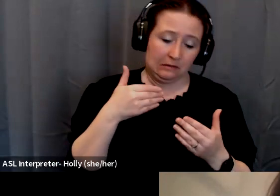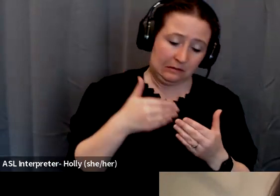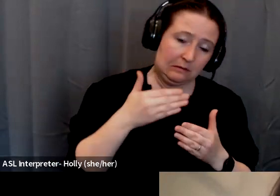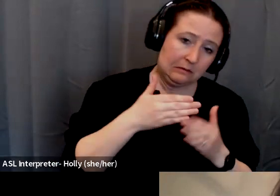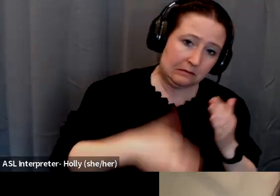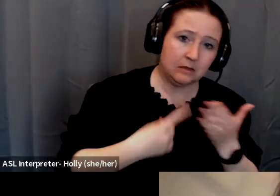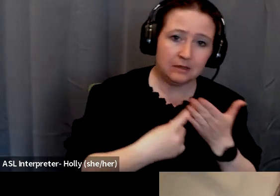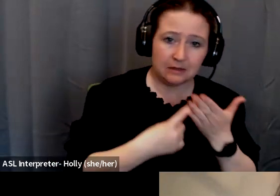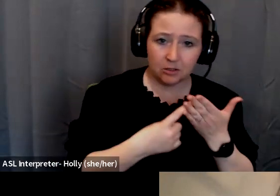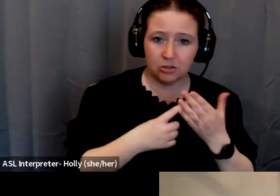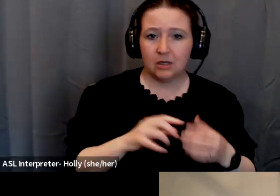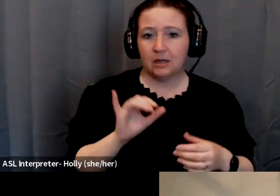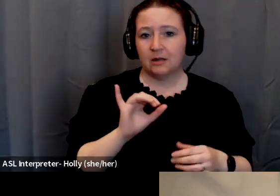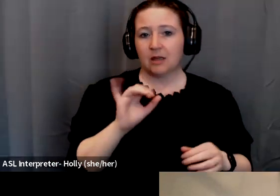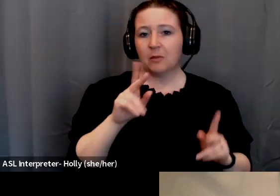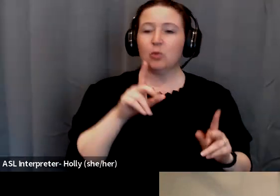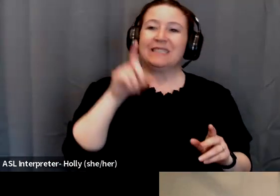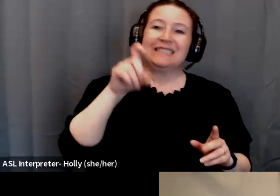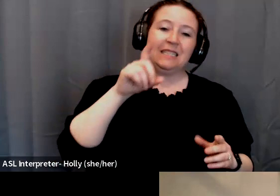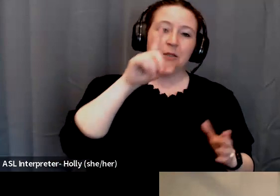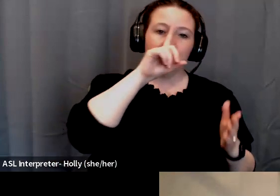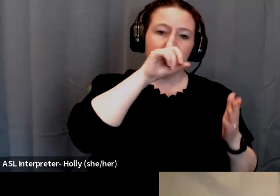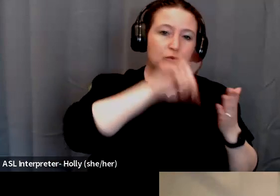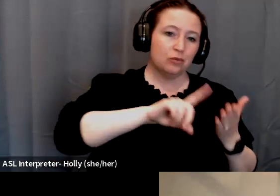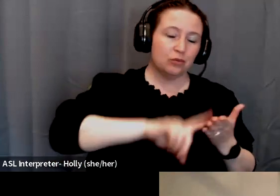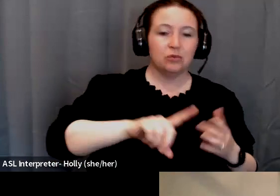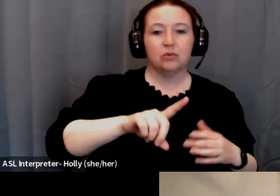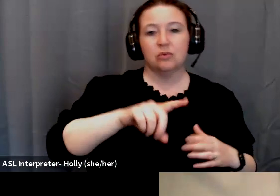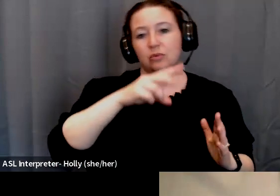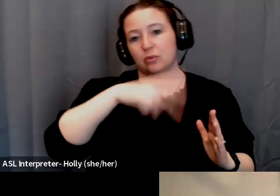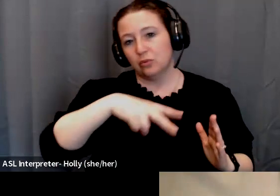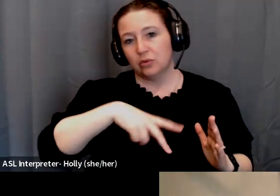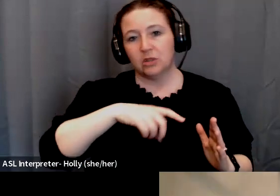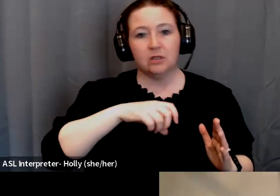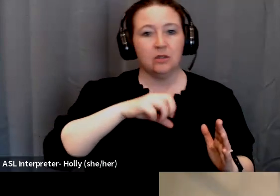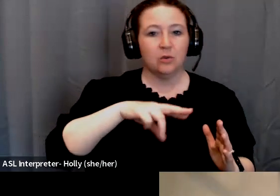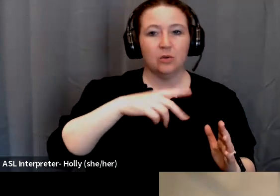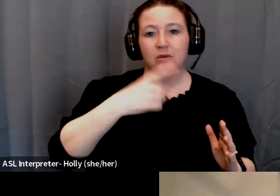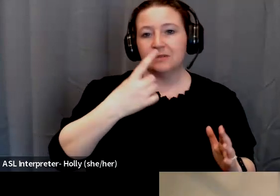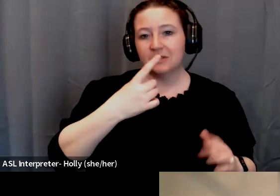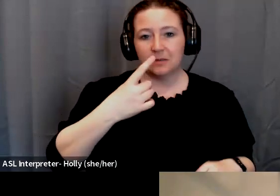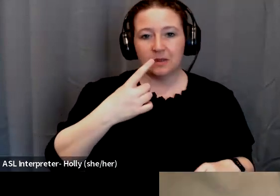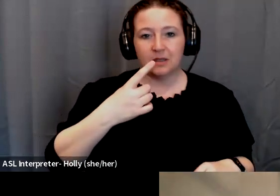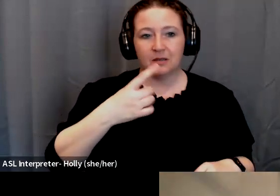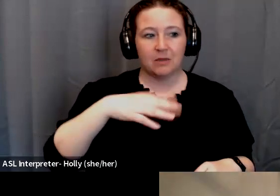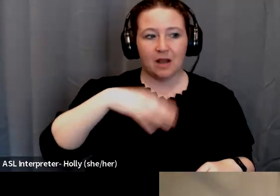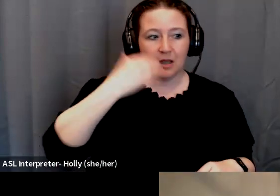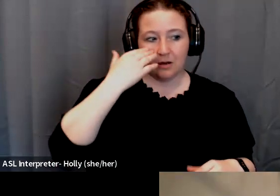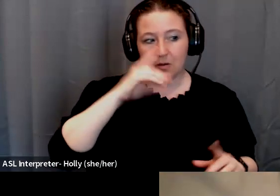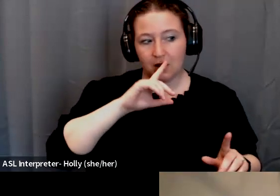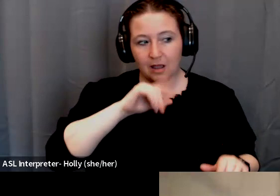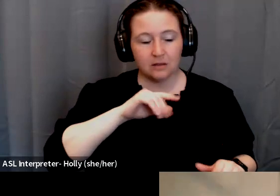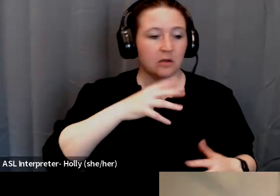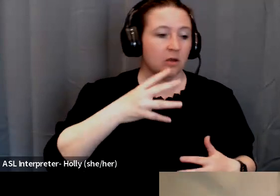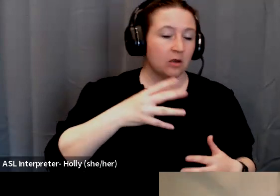people need to check out something that has come up, but nobody's really sure what the answer is. Or,